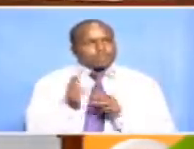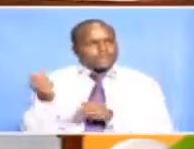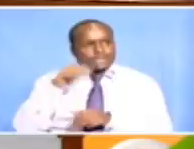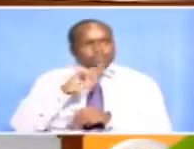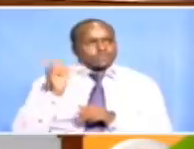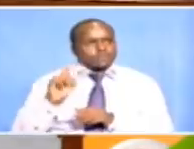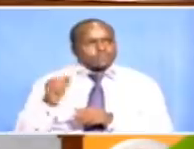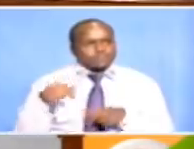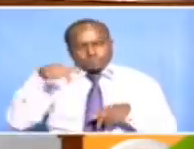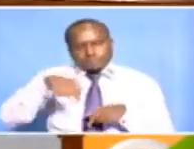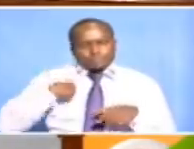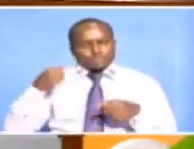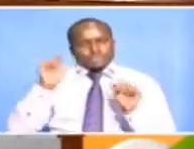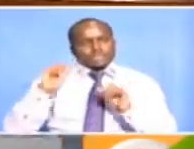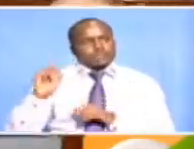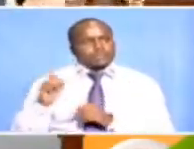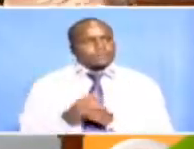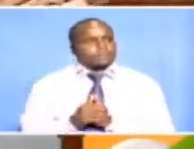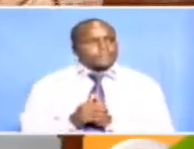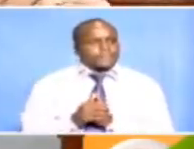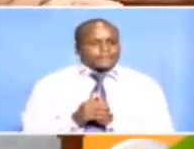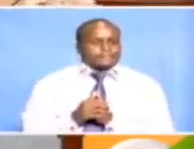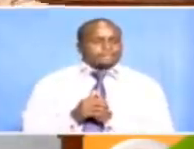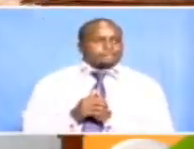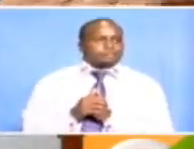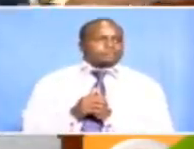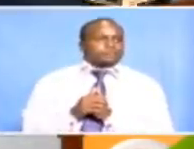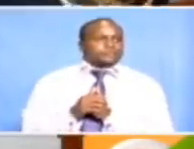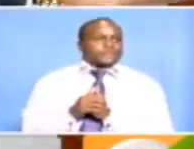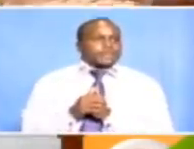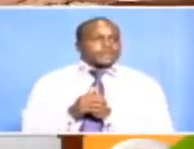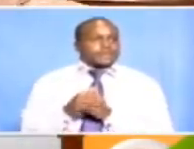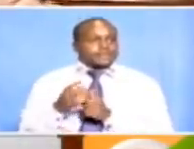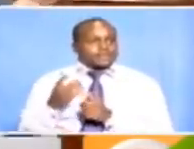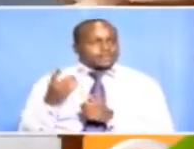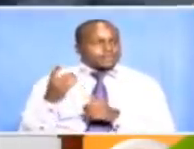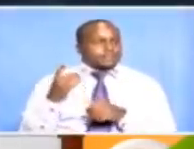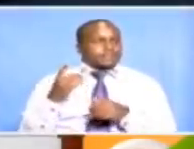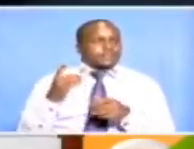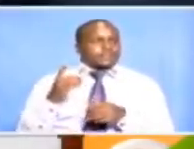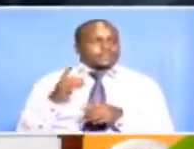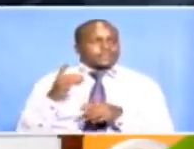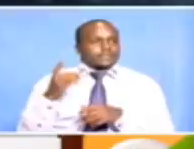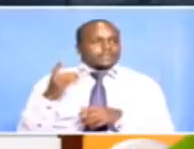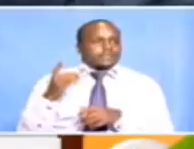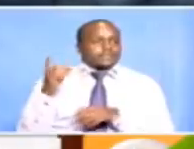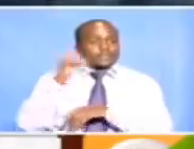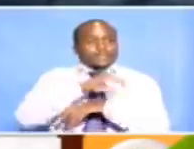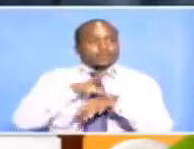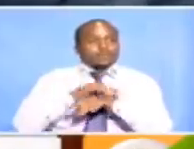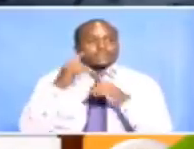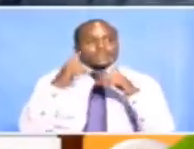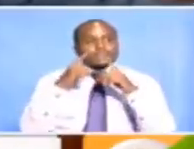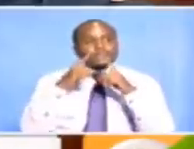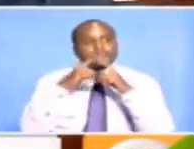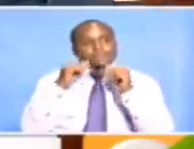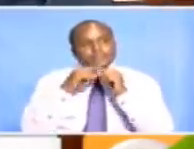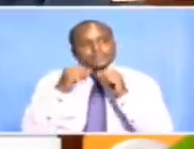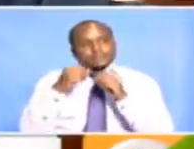I was in Nairobi. The day I got that message from that Nairobi resident, I was in Mua. Mm. But by 6 a.m. I was in